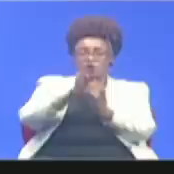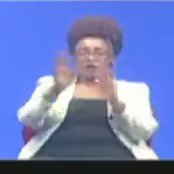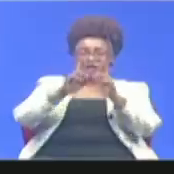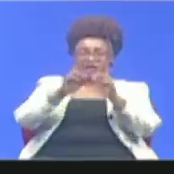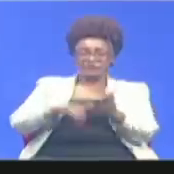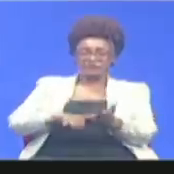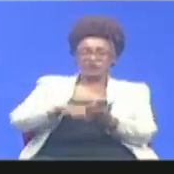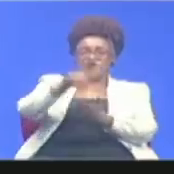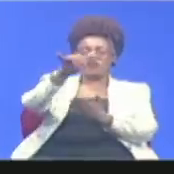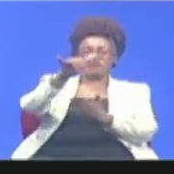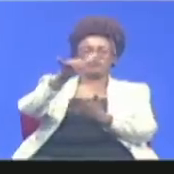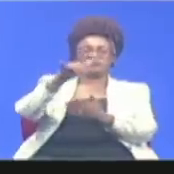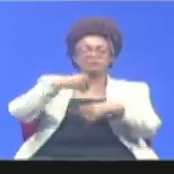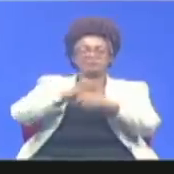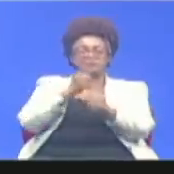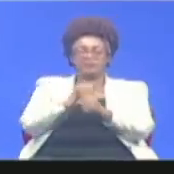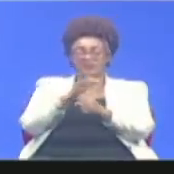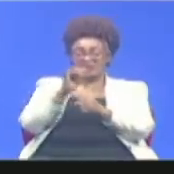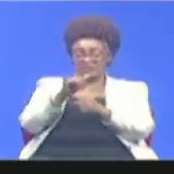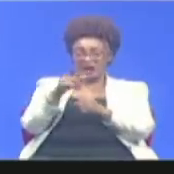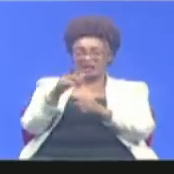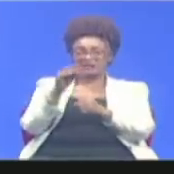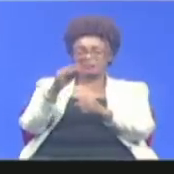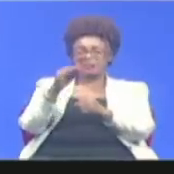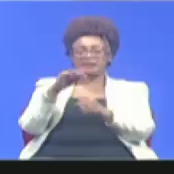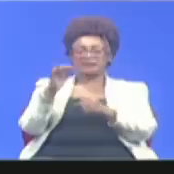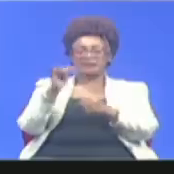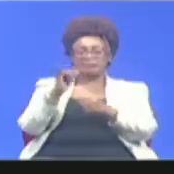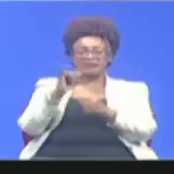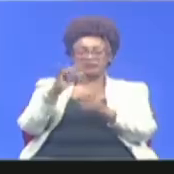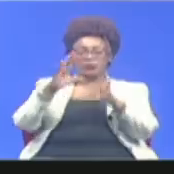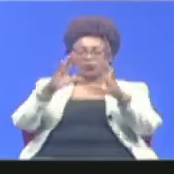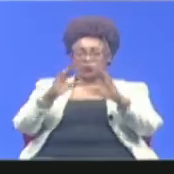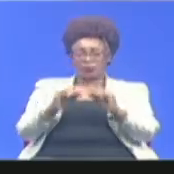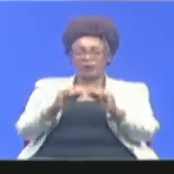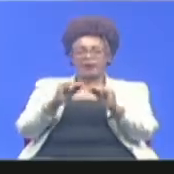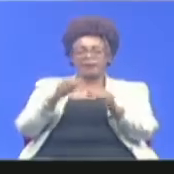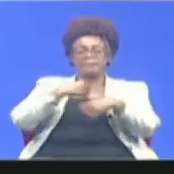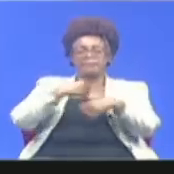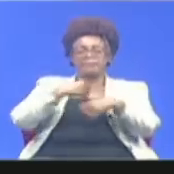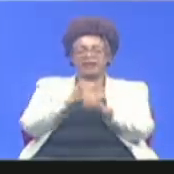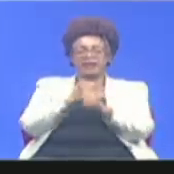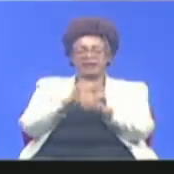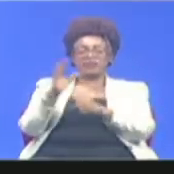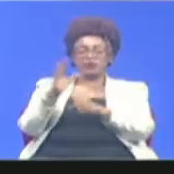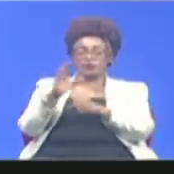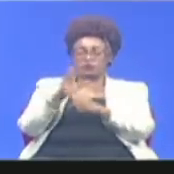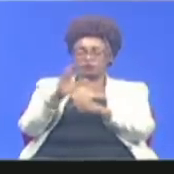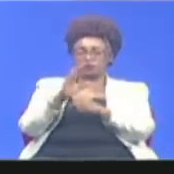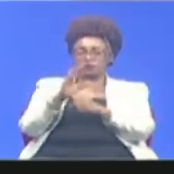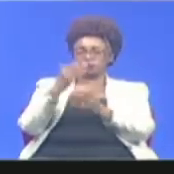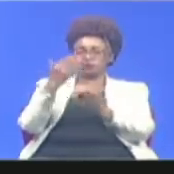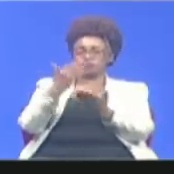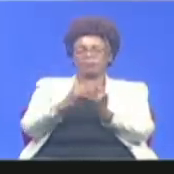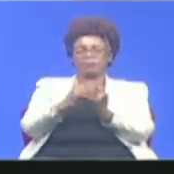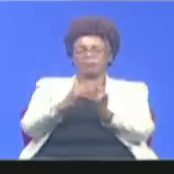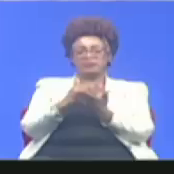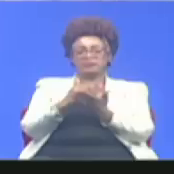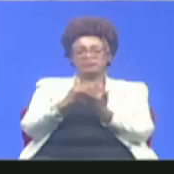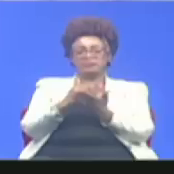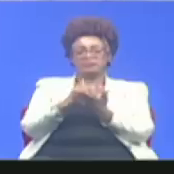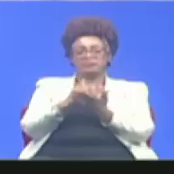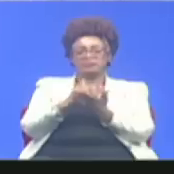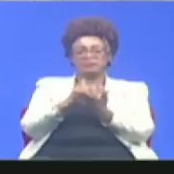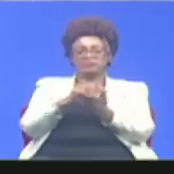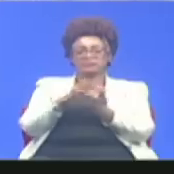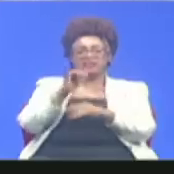left engine interstage turbine temperature fluctuated, prompting the crew to abort the takeoff. The flight recorders will